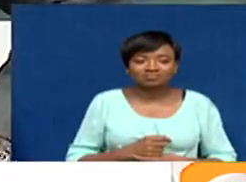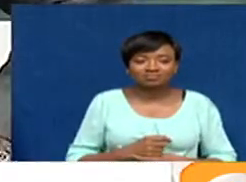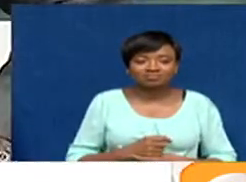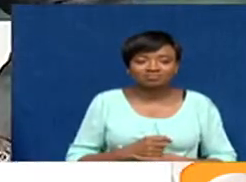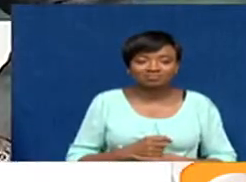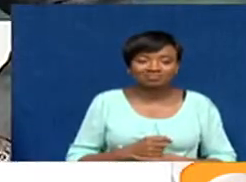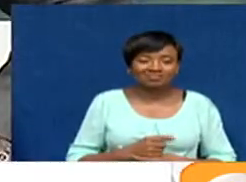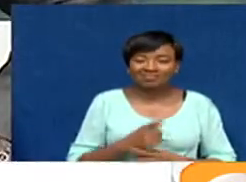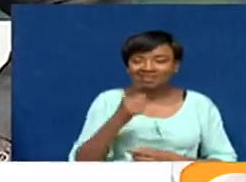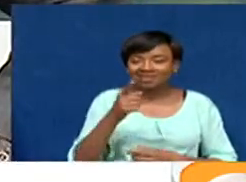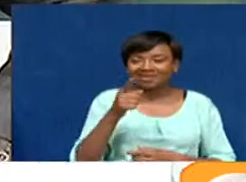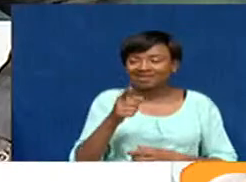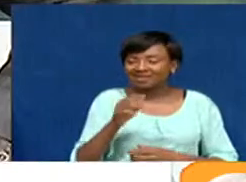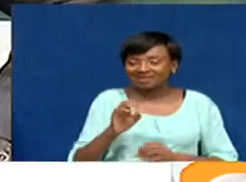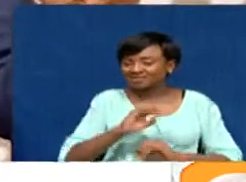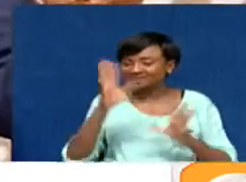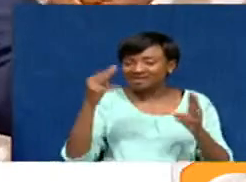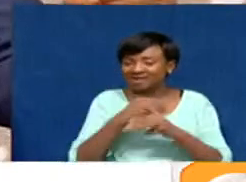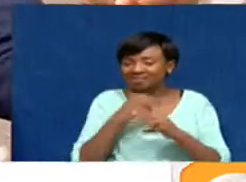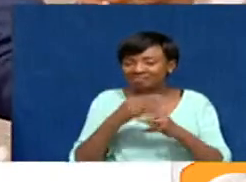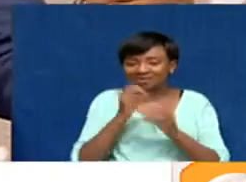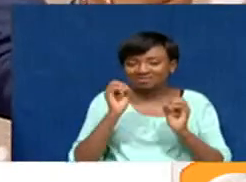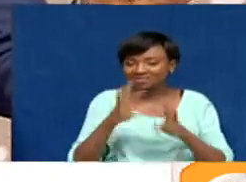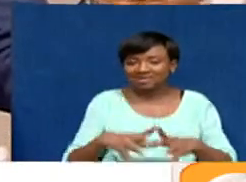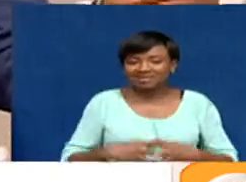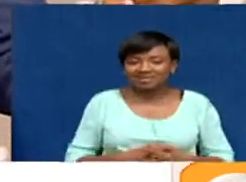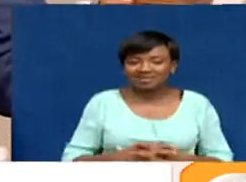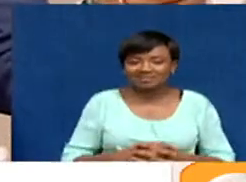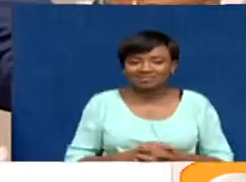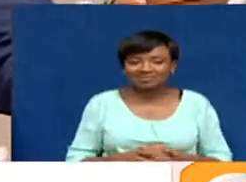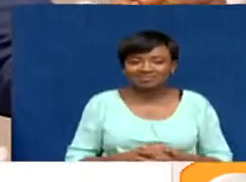fuzzy mathematics. Not necessarily.